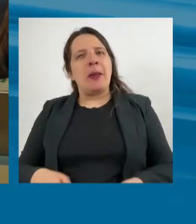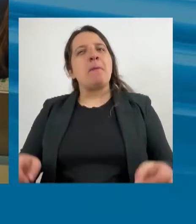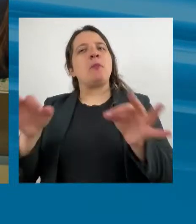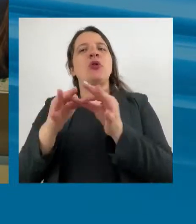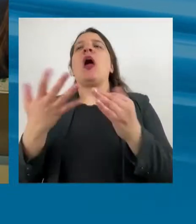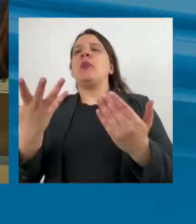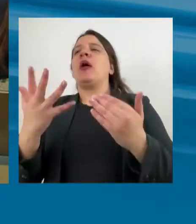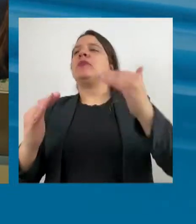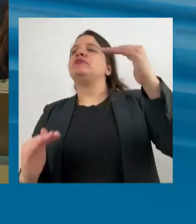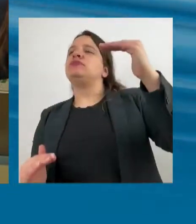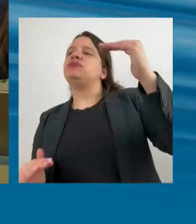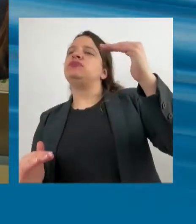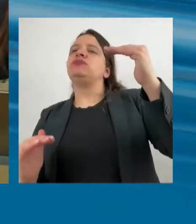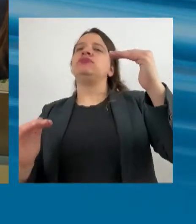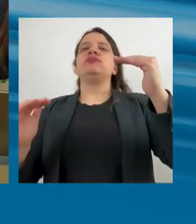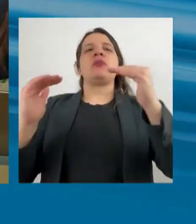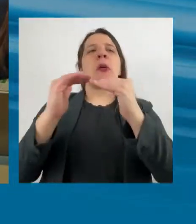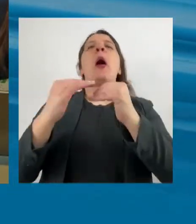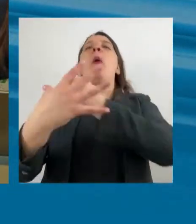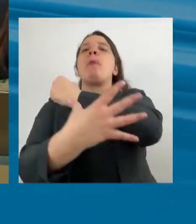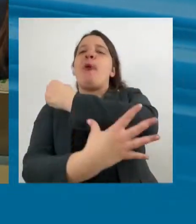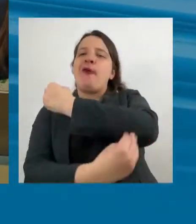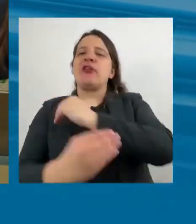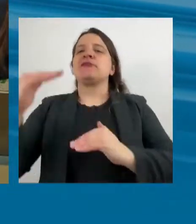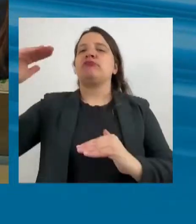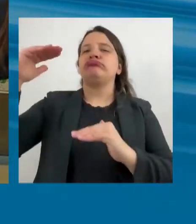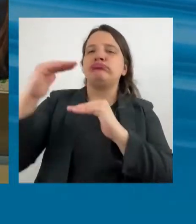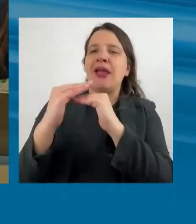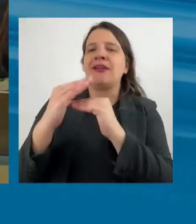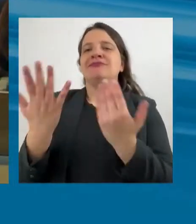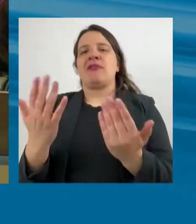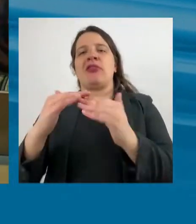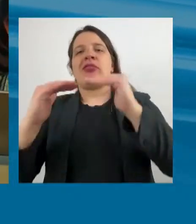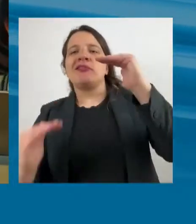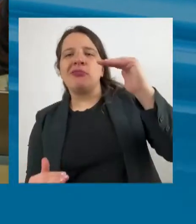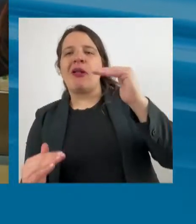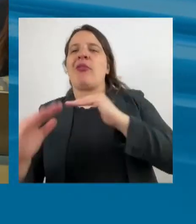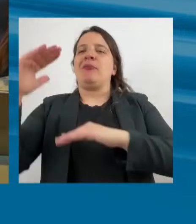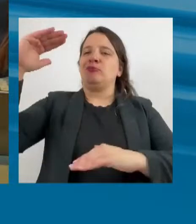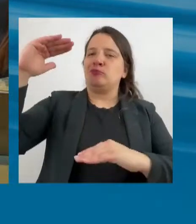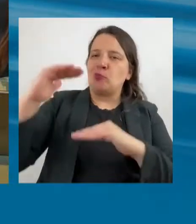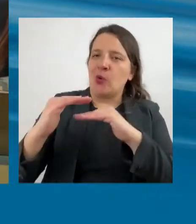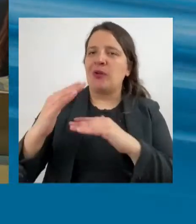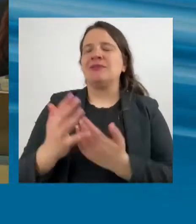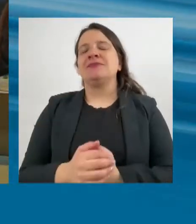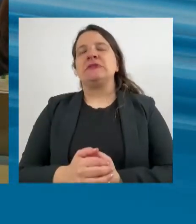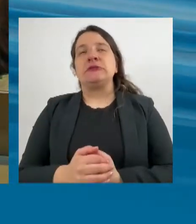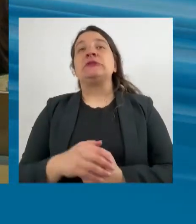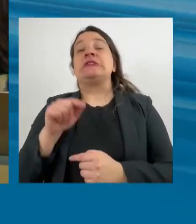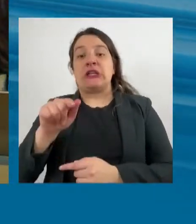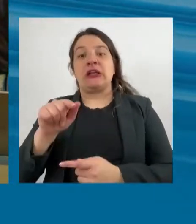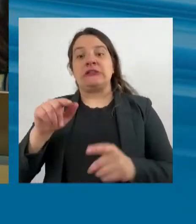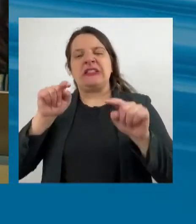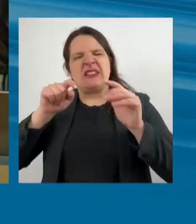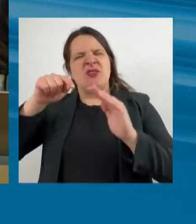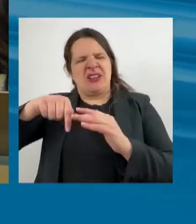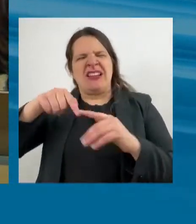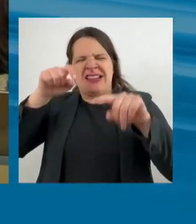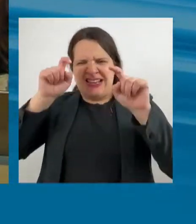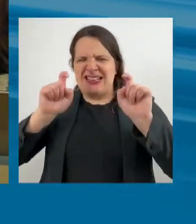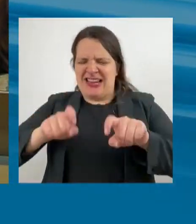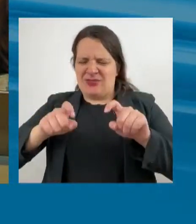care workers to reduce poverty, inequality, and exclusion traps. Without the